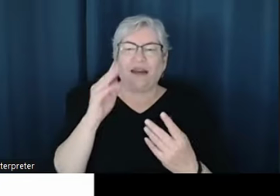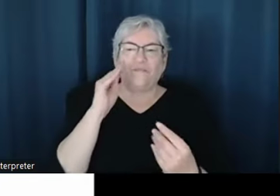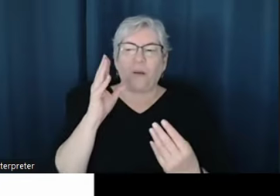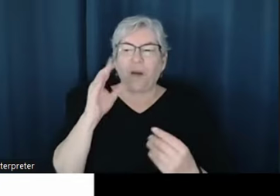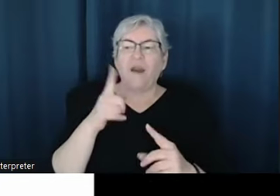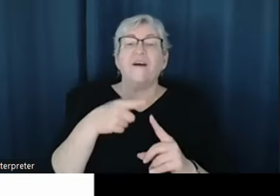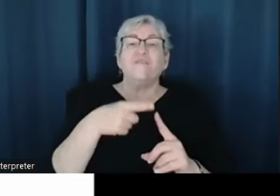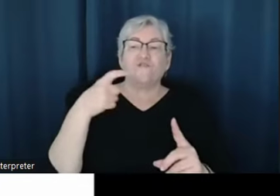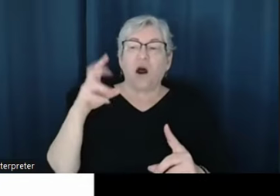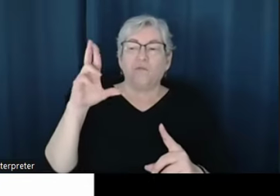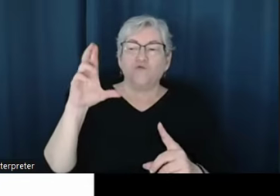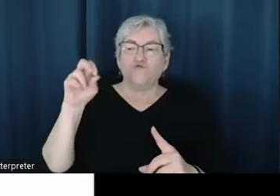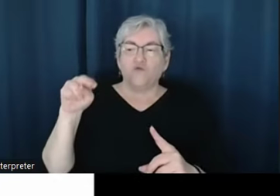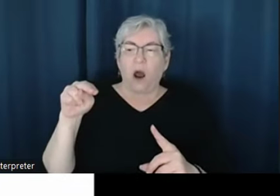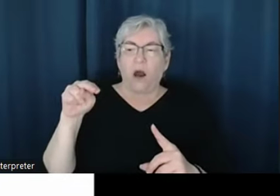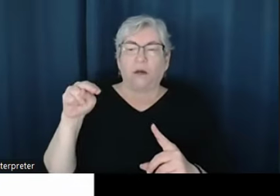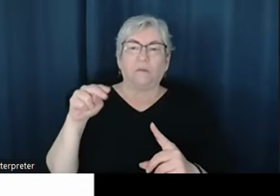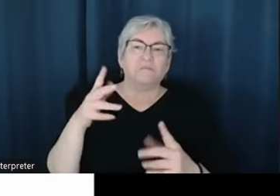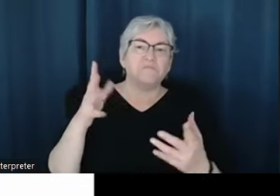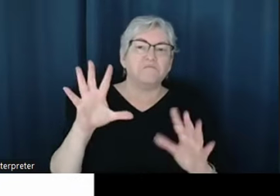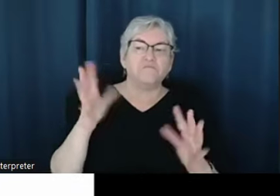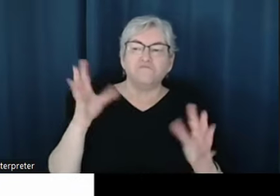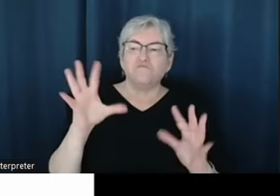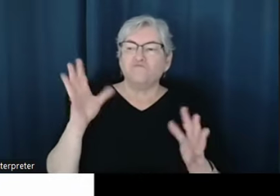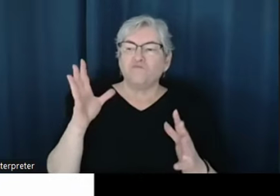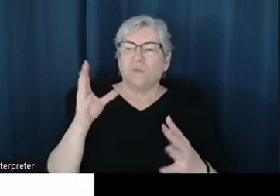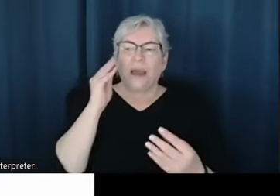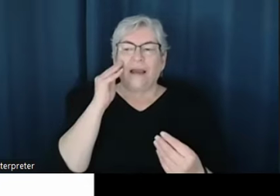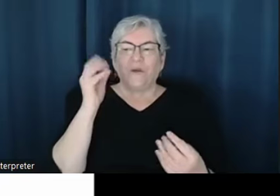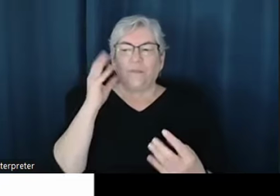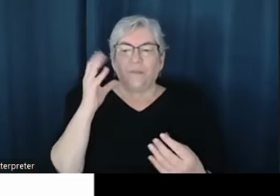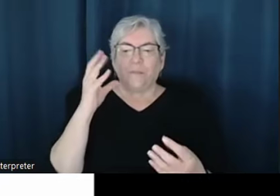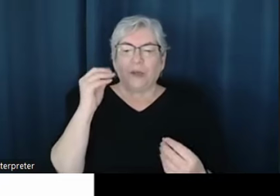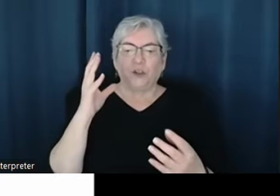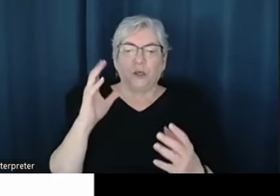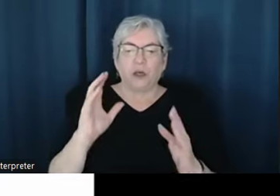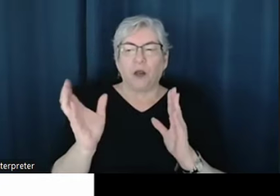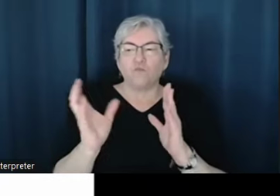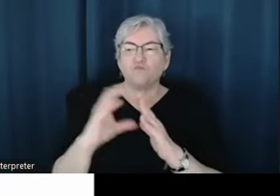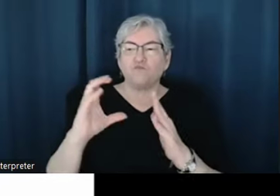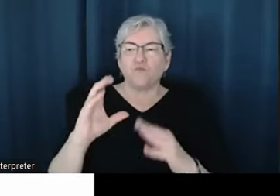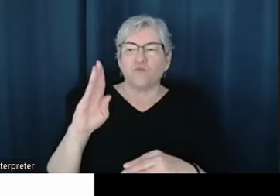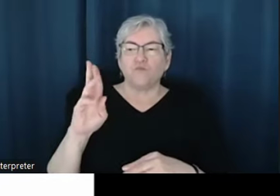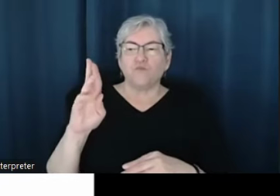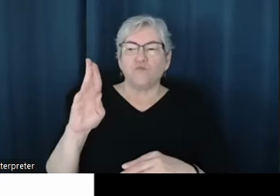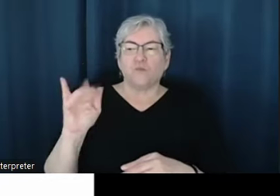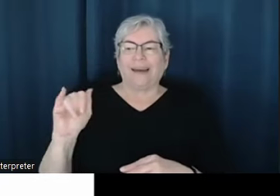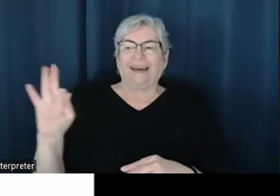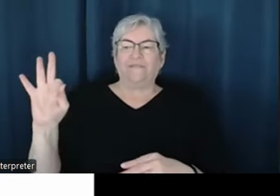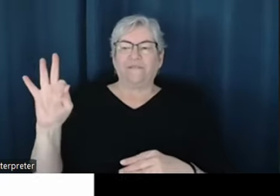from Ron in probably an information brief format that will be made